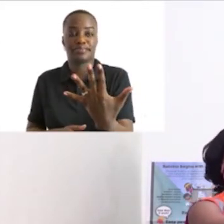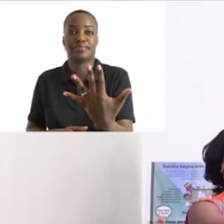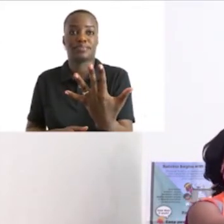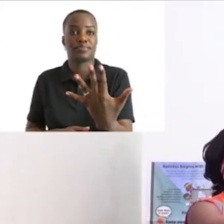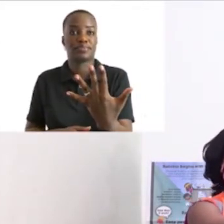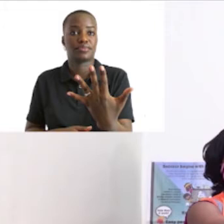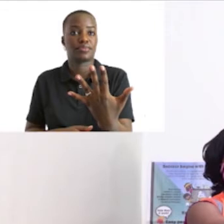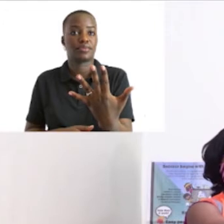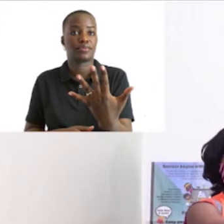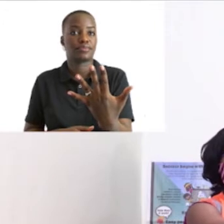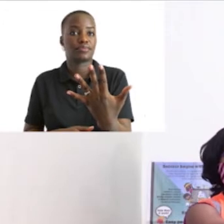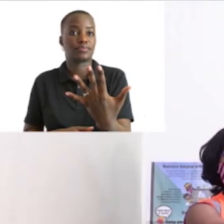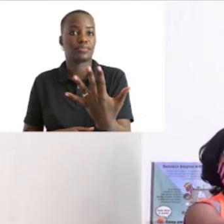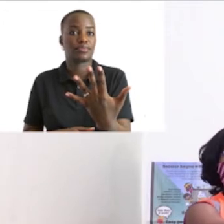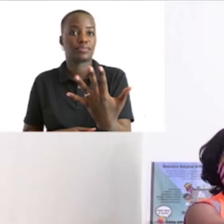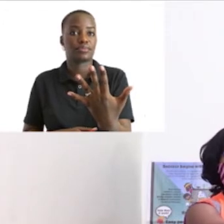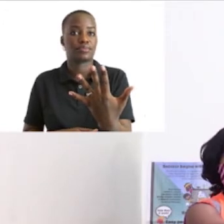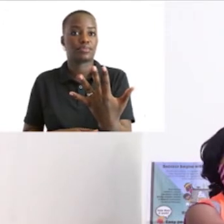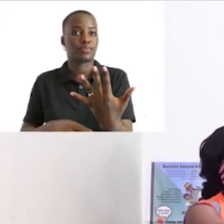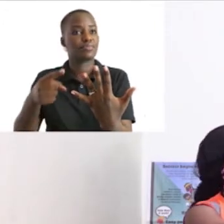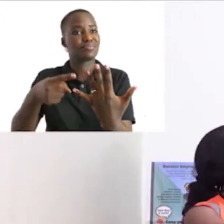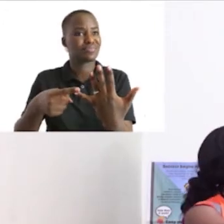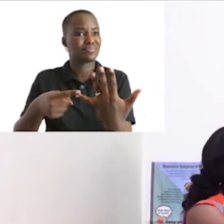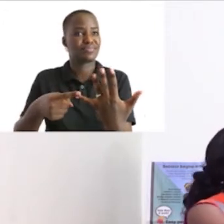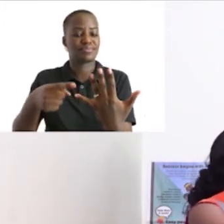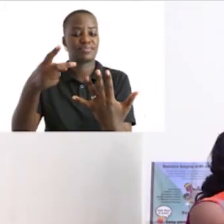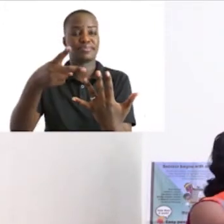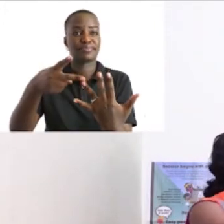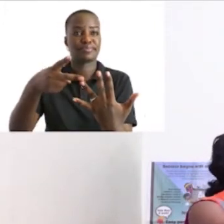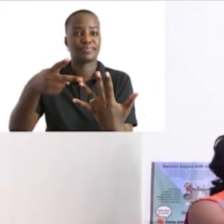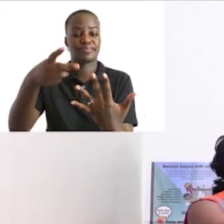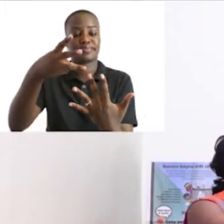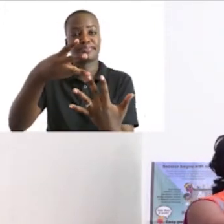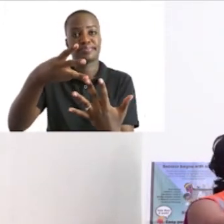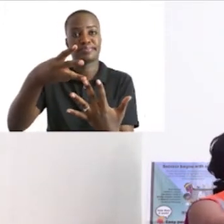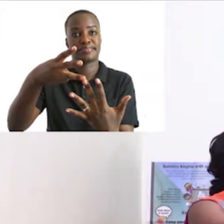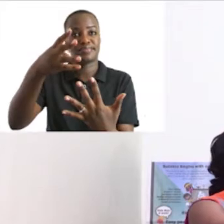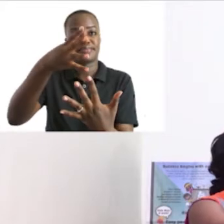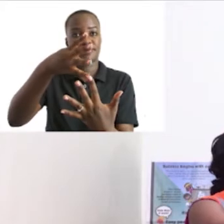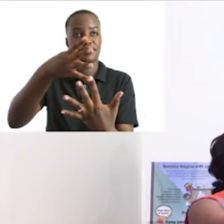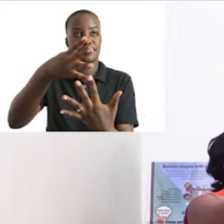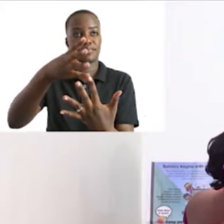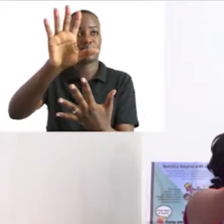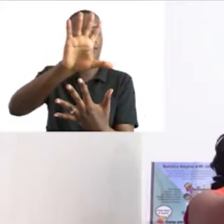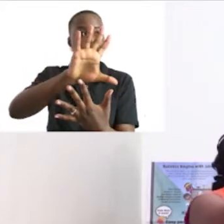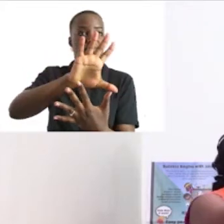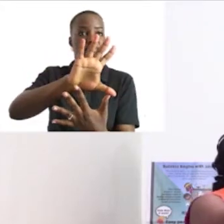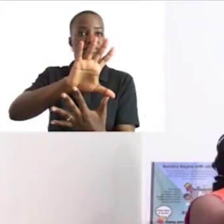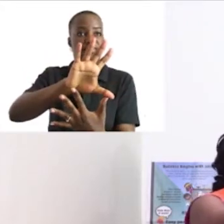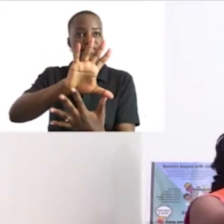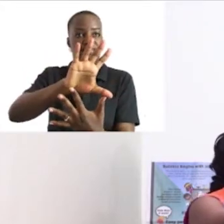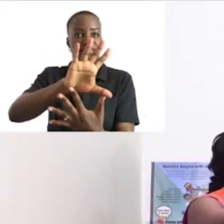to count out loud. Let's go. 1, 2, 3, 4,